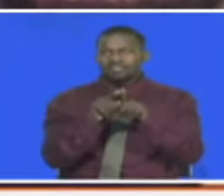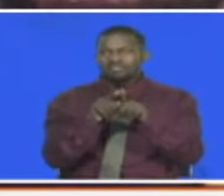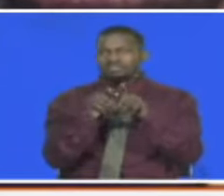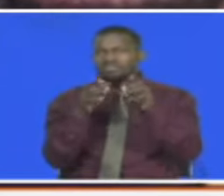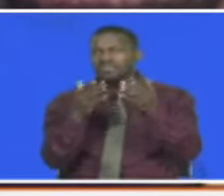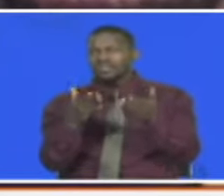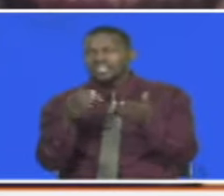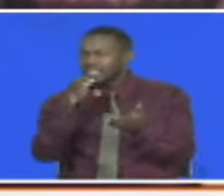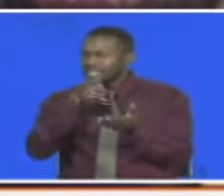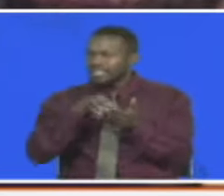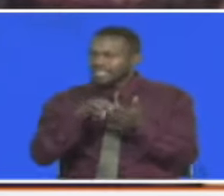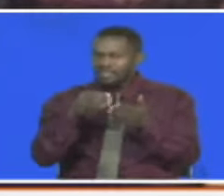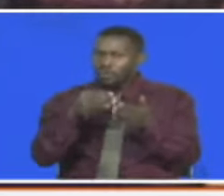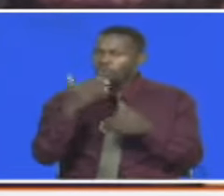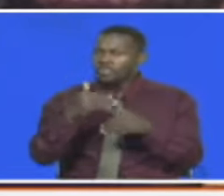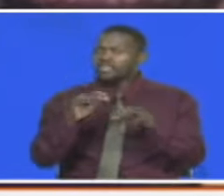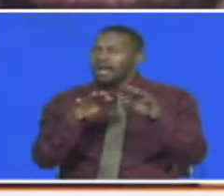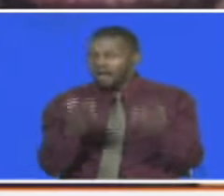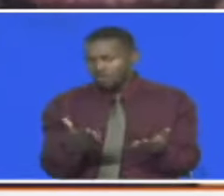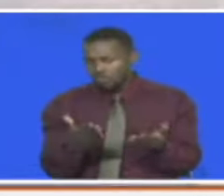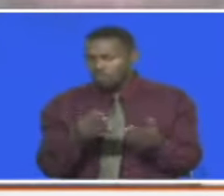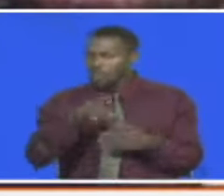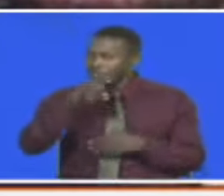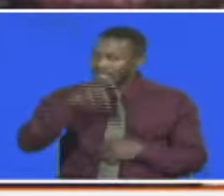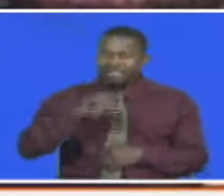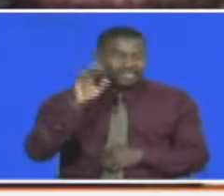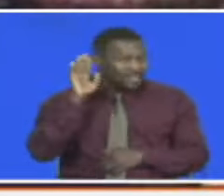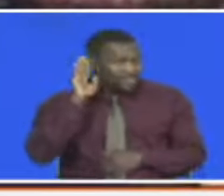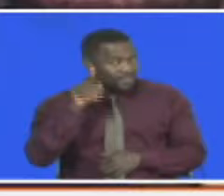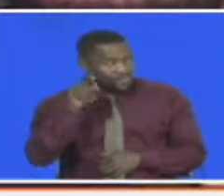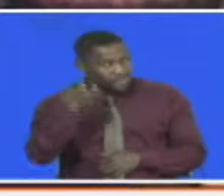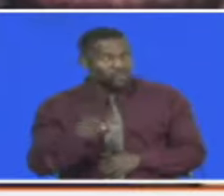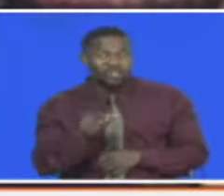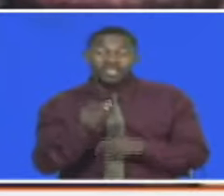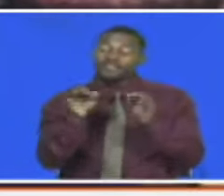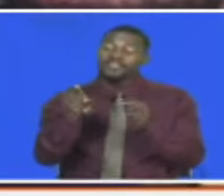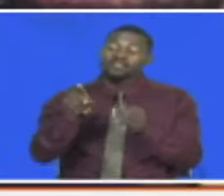positions. But the person must be heard. There are